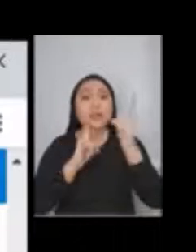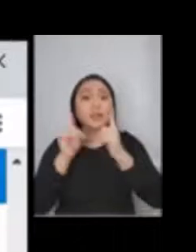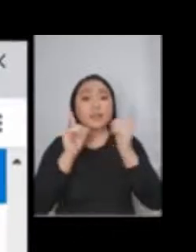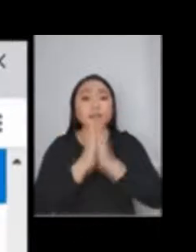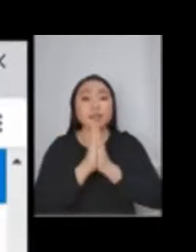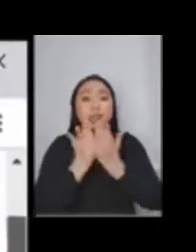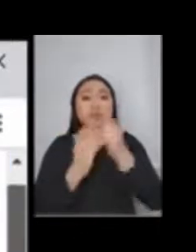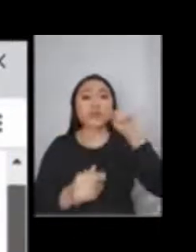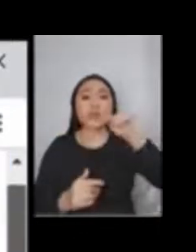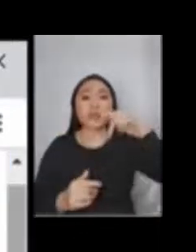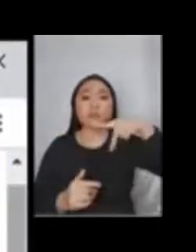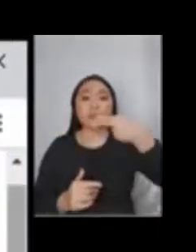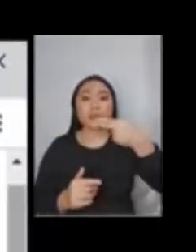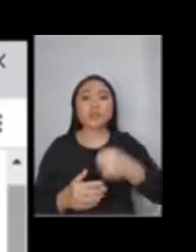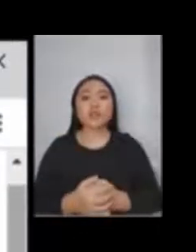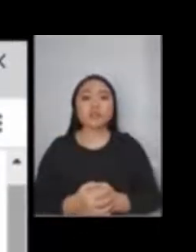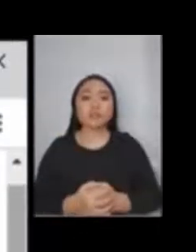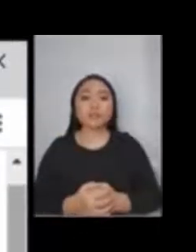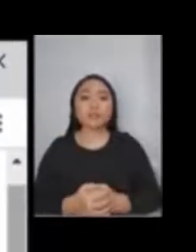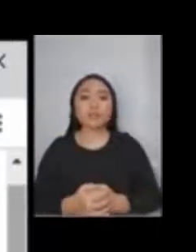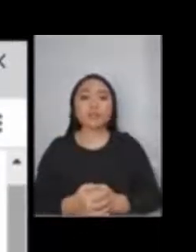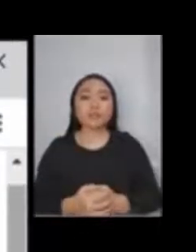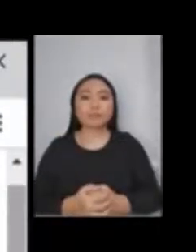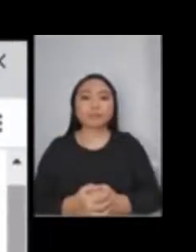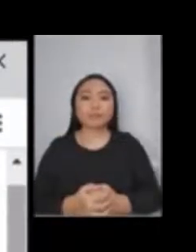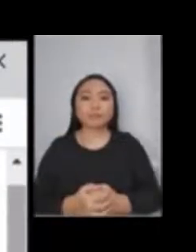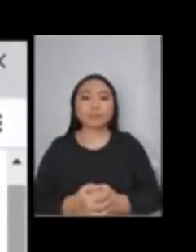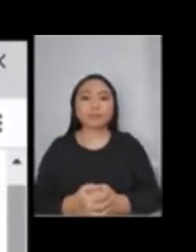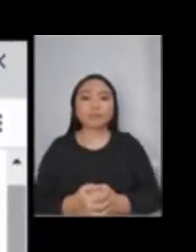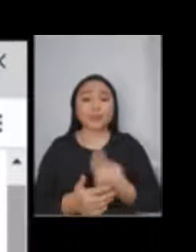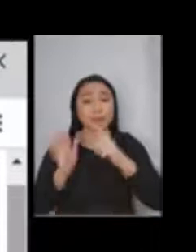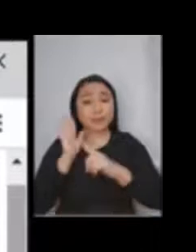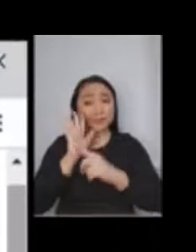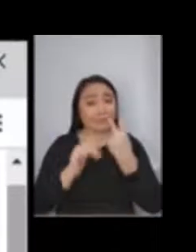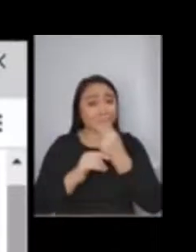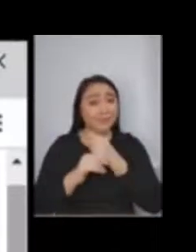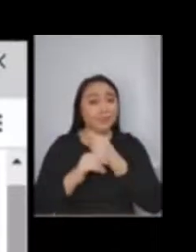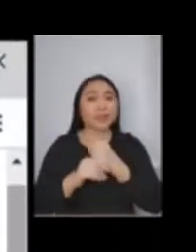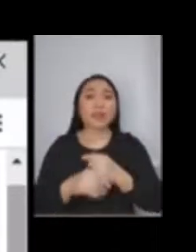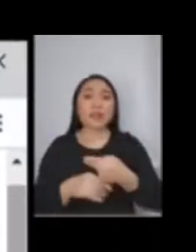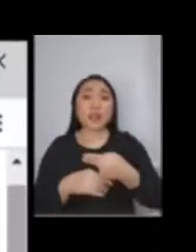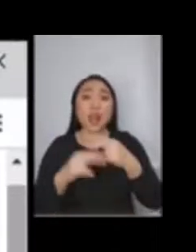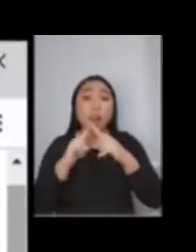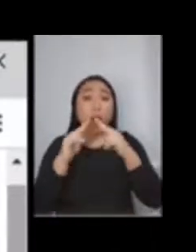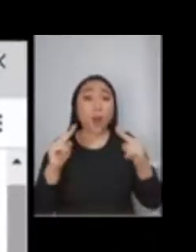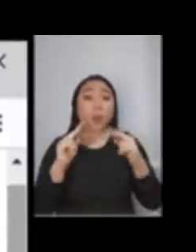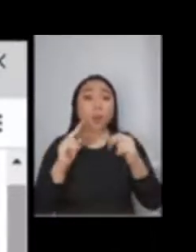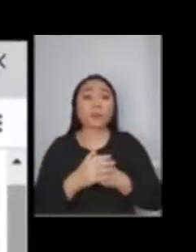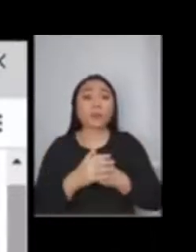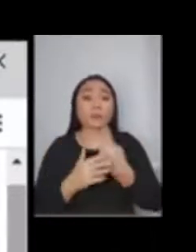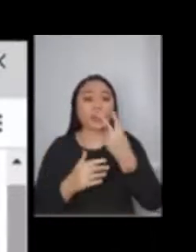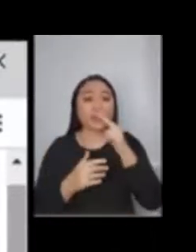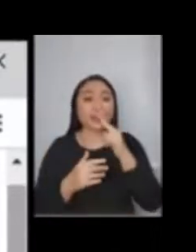and developments. We also have the activities or photo galleries ng mga events ni Starbucks, our partners,